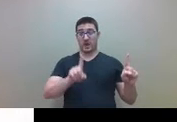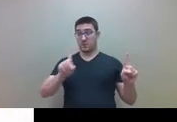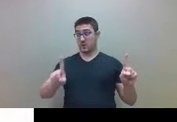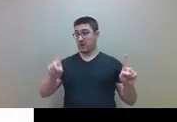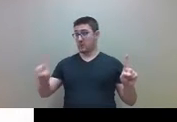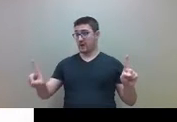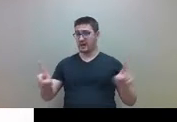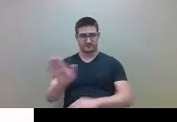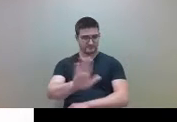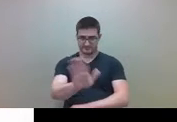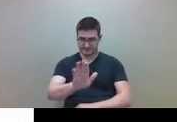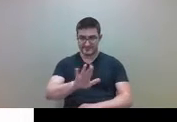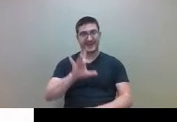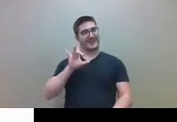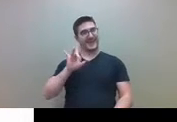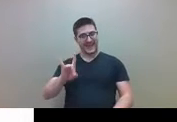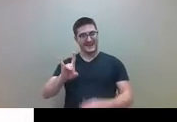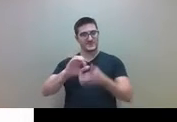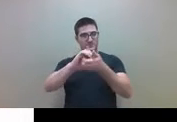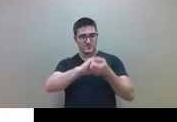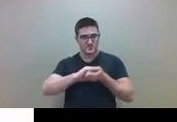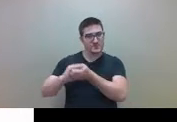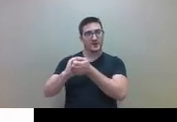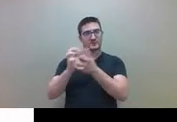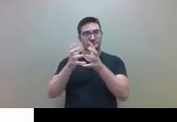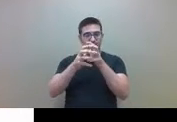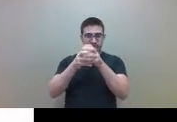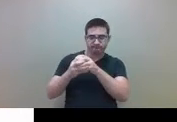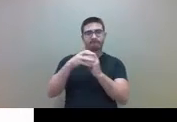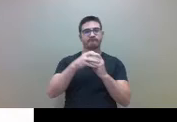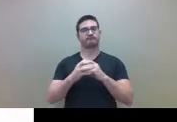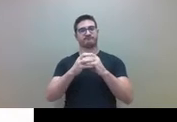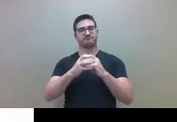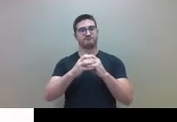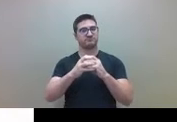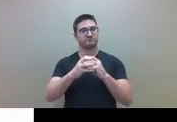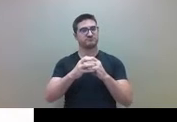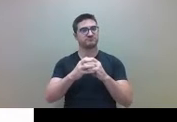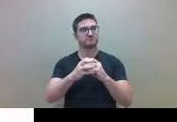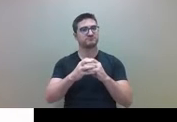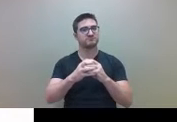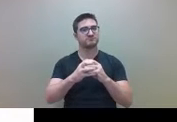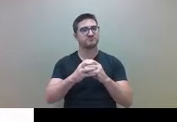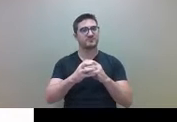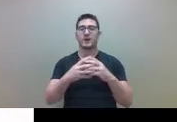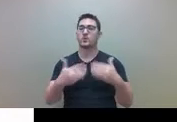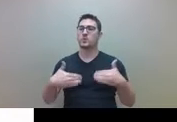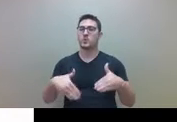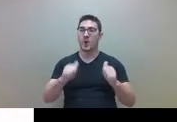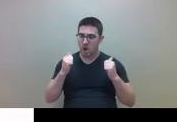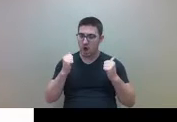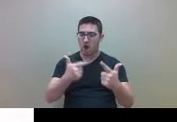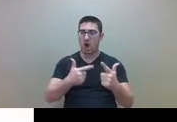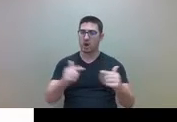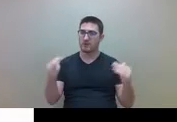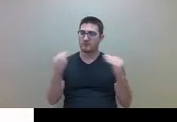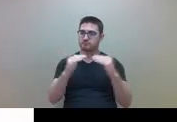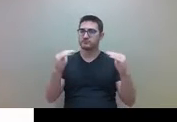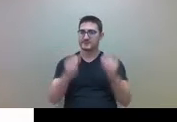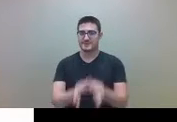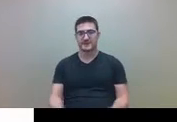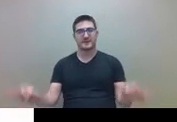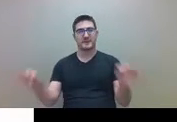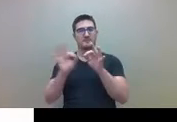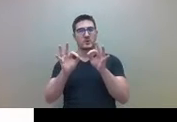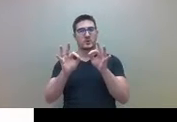and we'll see a pie chart in a minute. It's equally vital in the pursuit of overall optimum health.